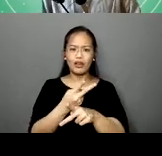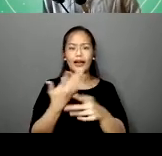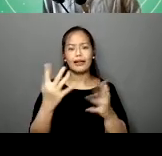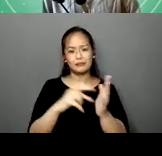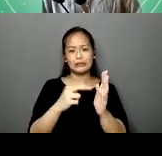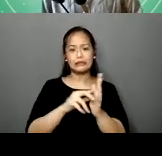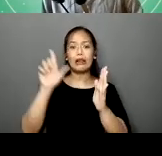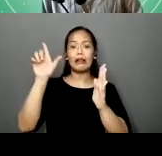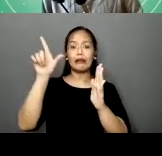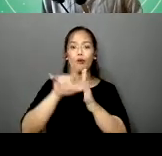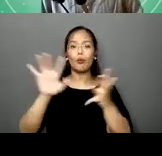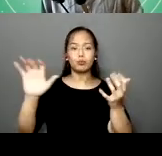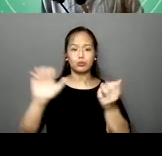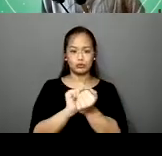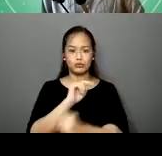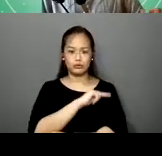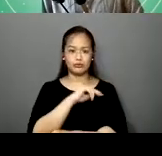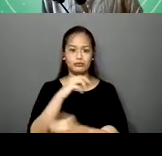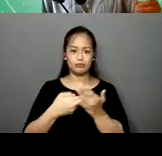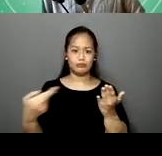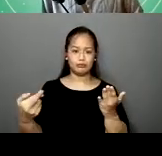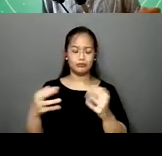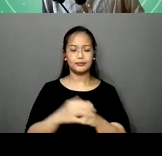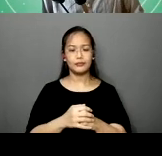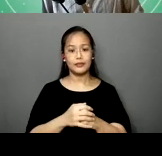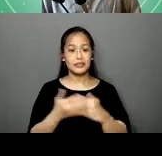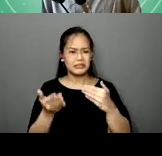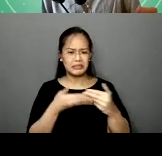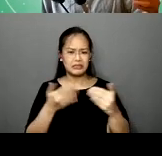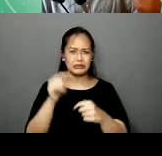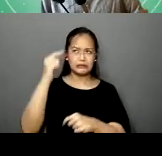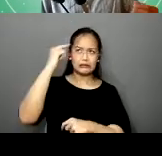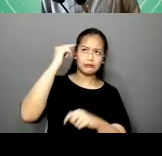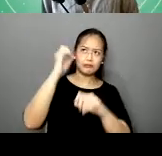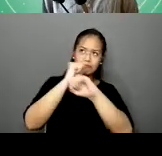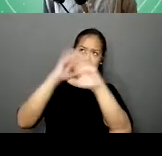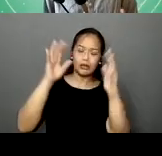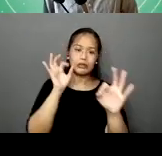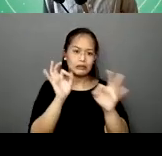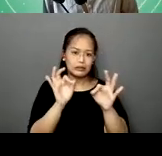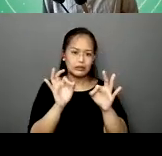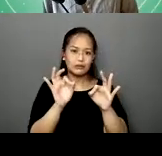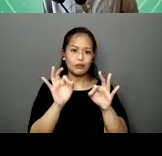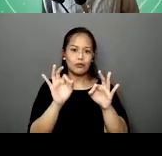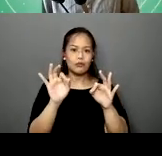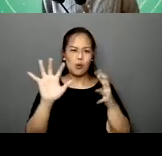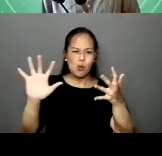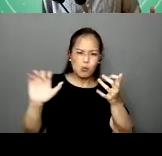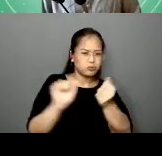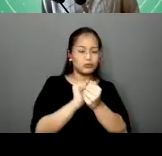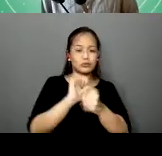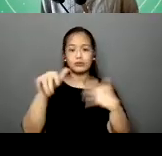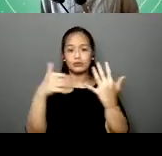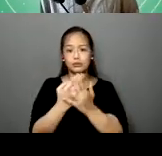where sustainable development comes in, because it's very easy to visualize and imagine that if we use up our resources now, the